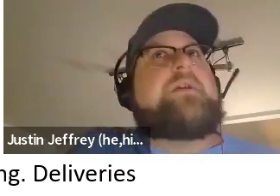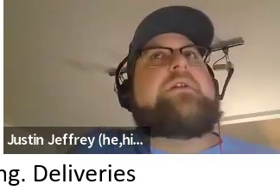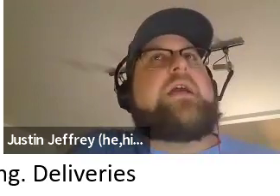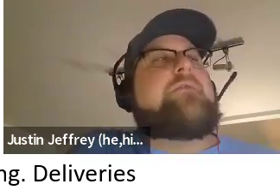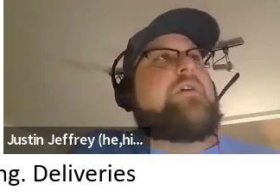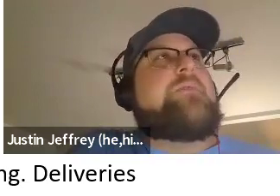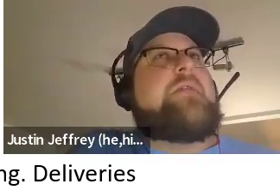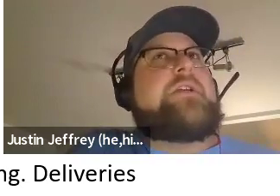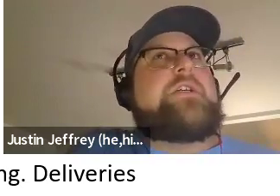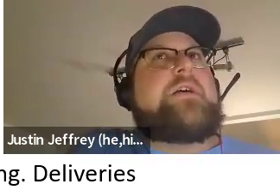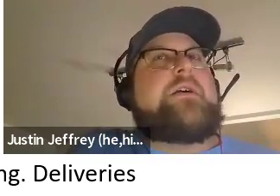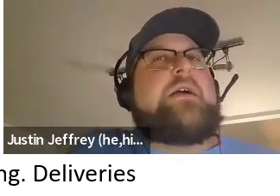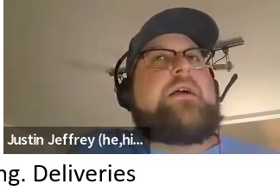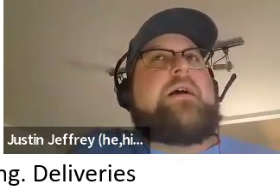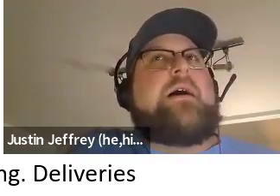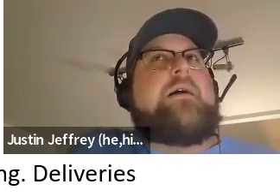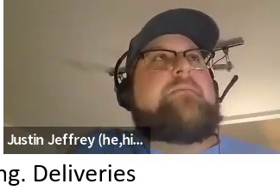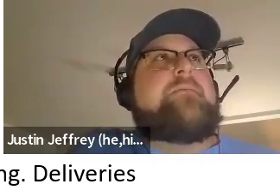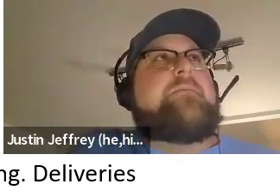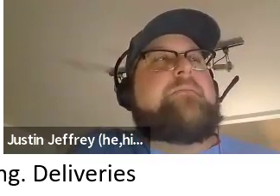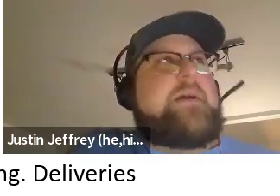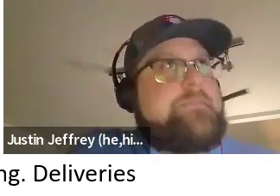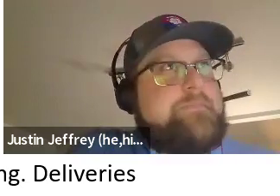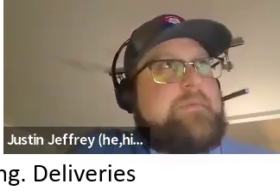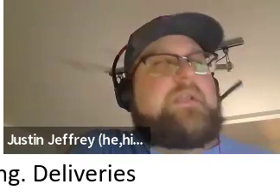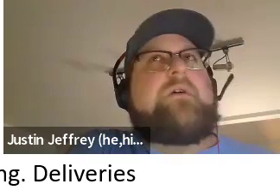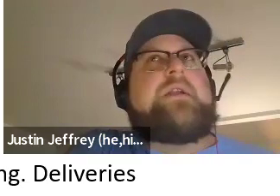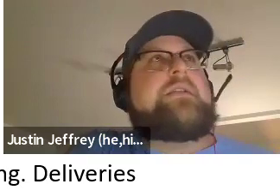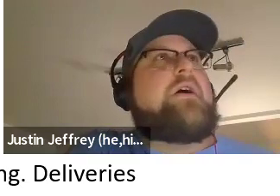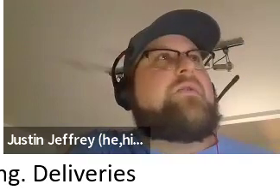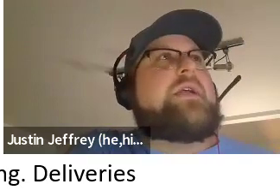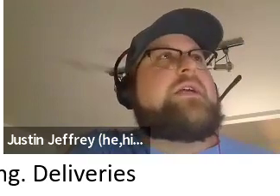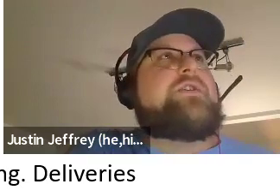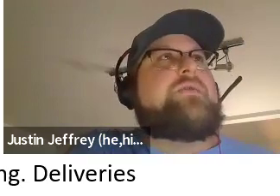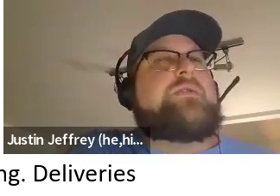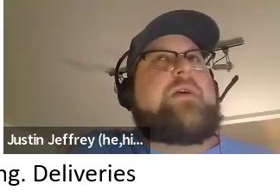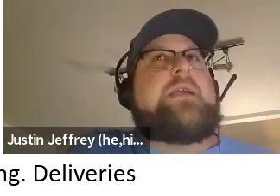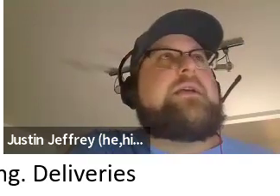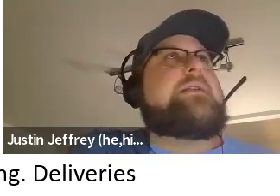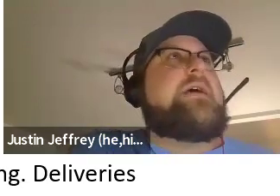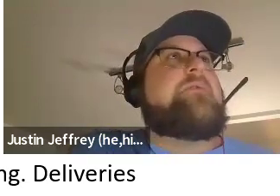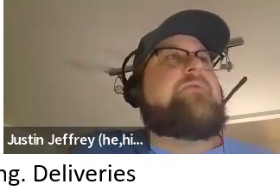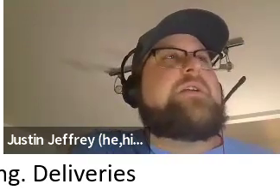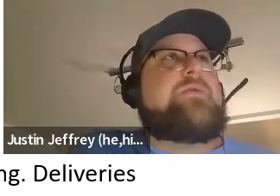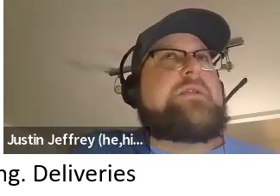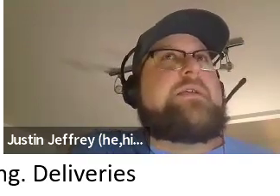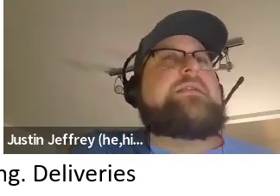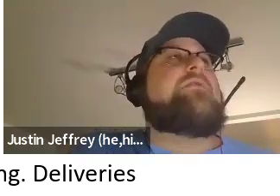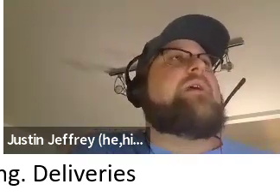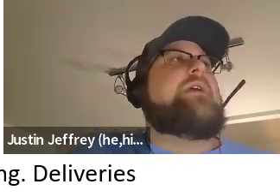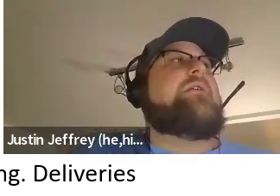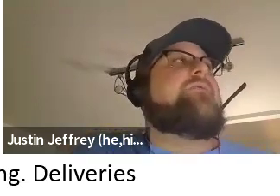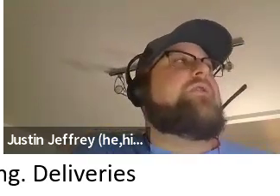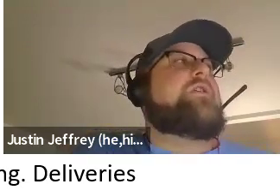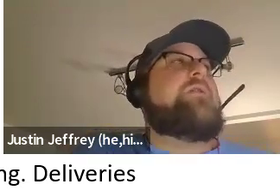Hoping that we could kind of curb that this year. But it is an ongoing issue. So any type of resources